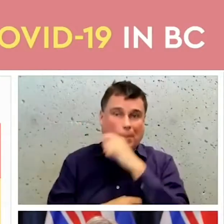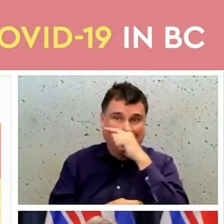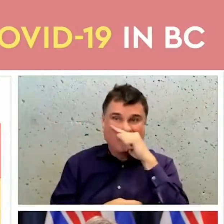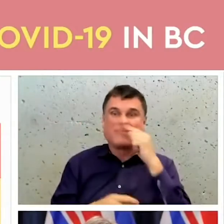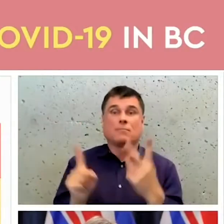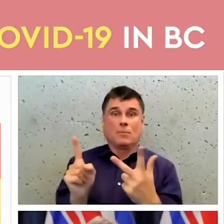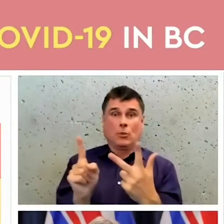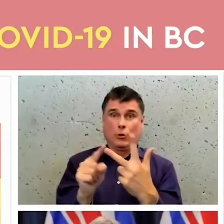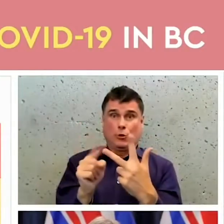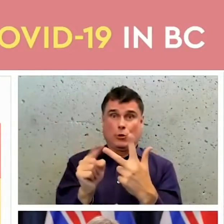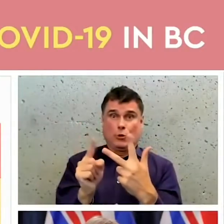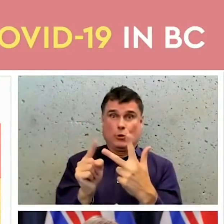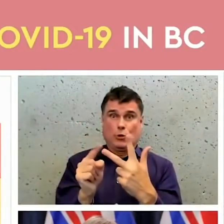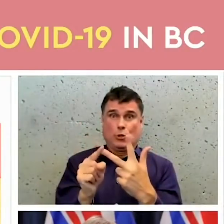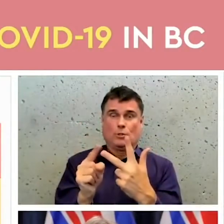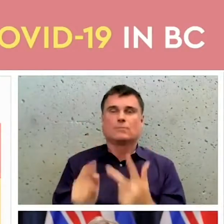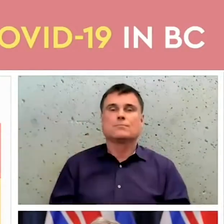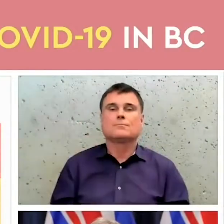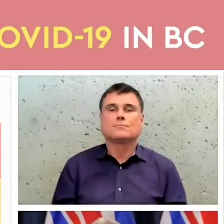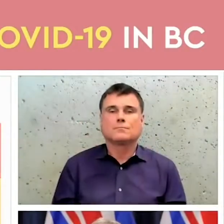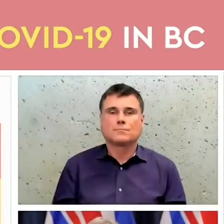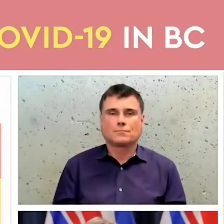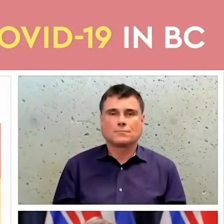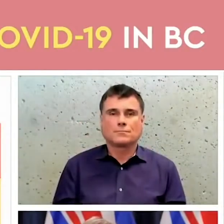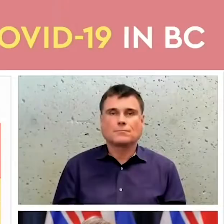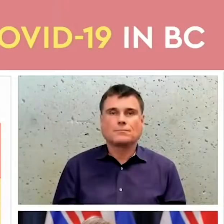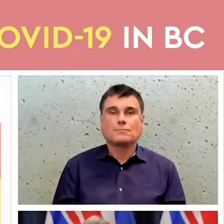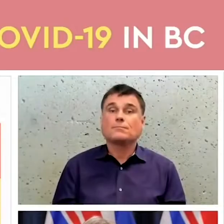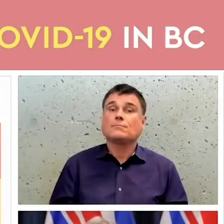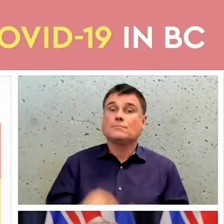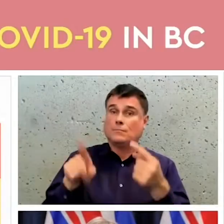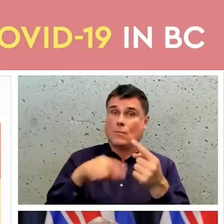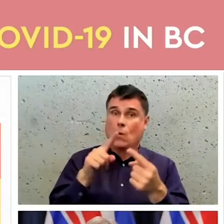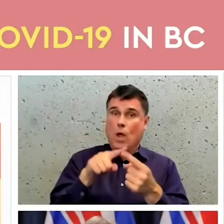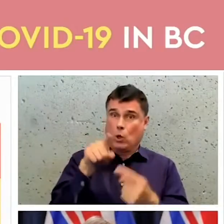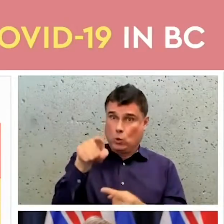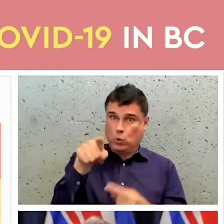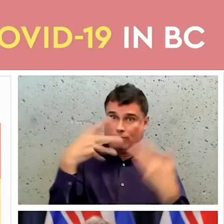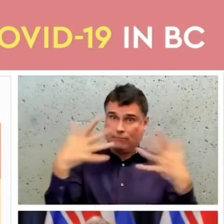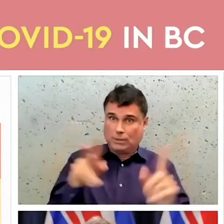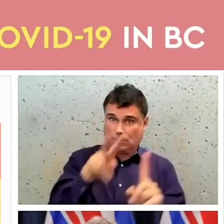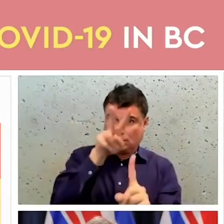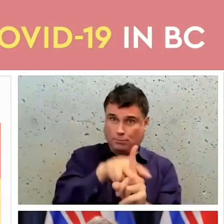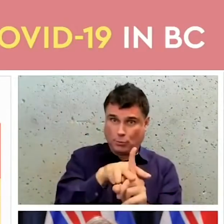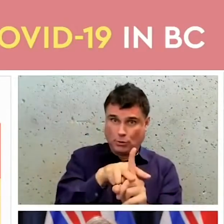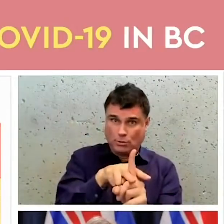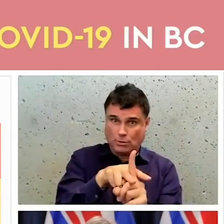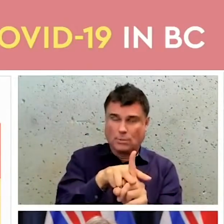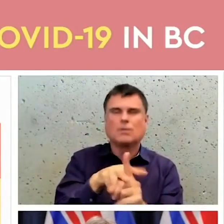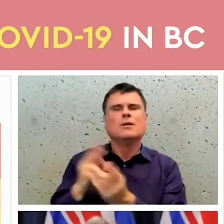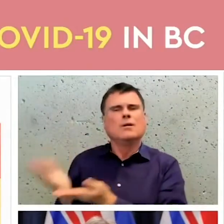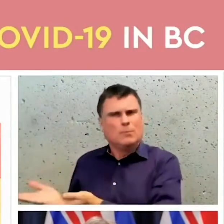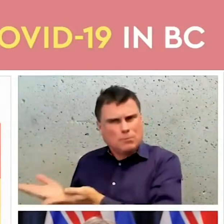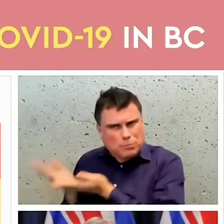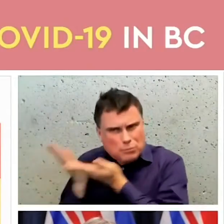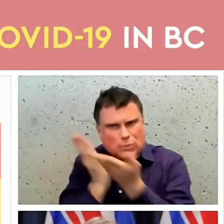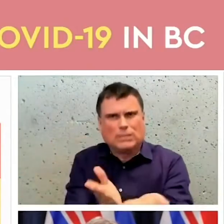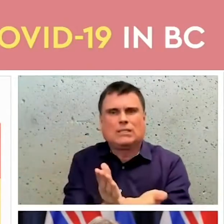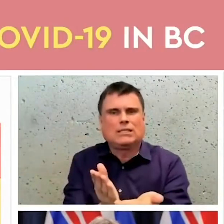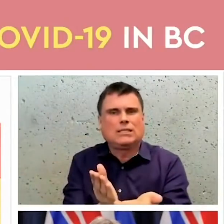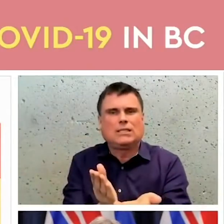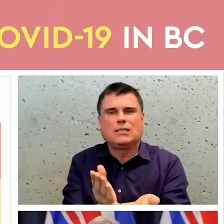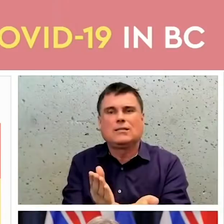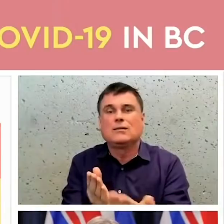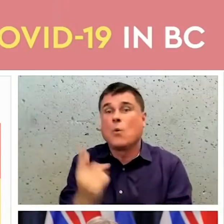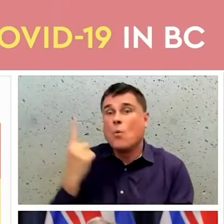course of any one day, we're asking families, just bring them all in. If you have one child who has their appointment, you